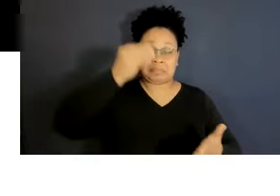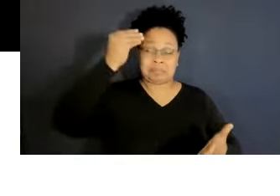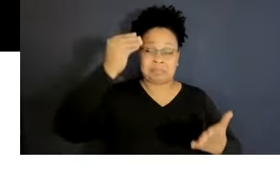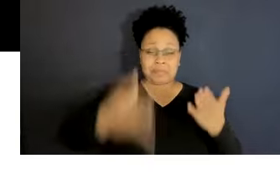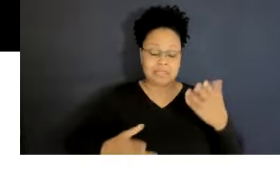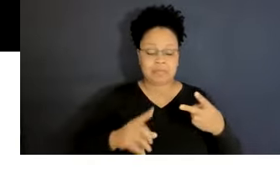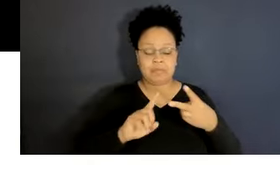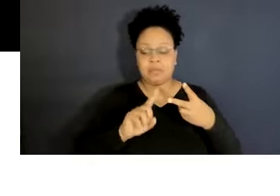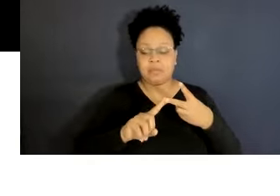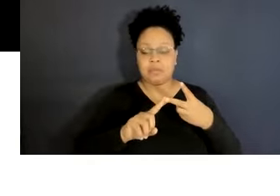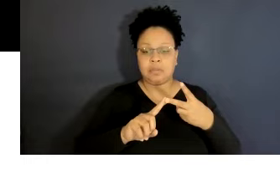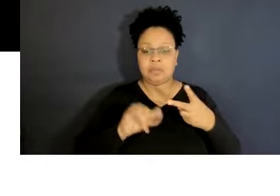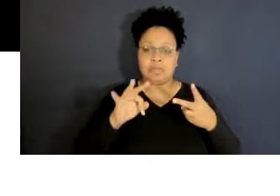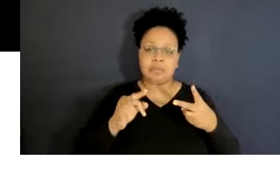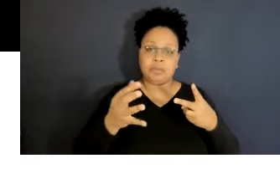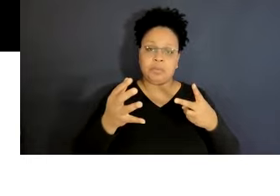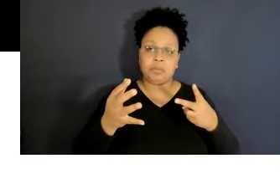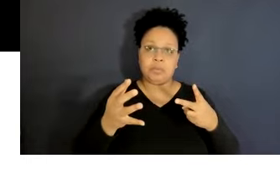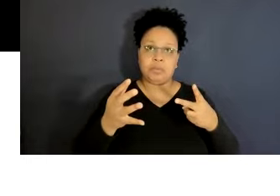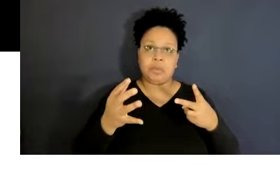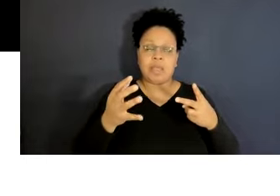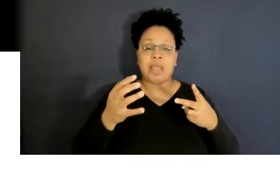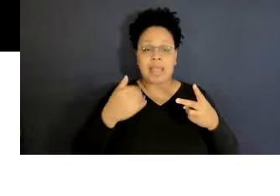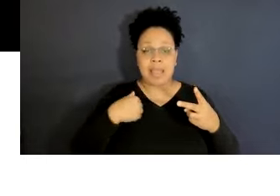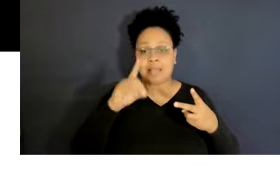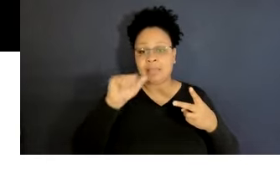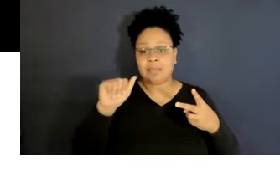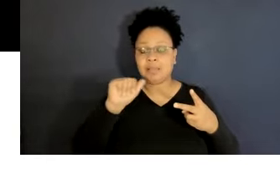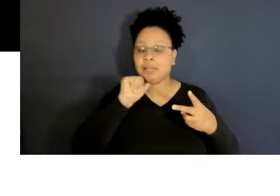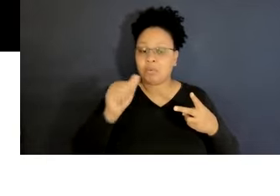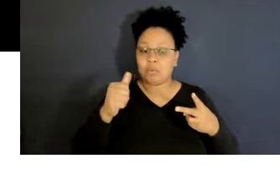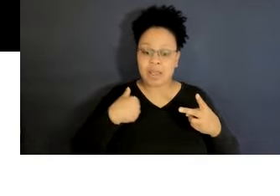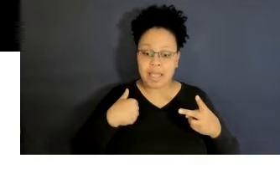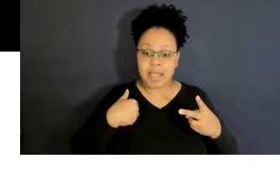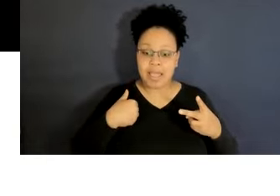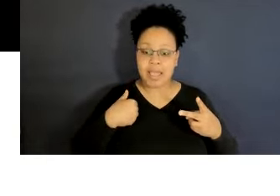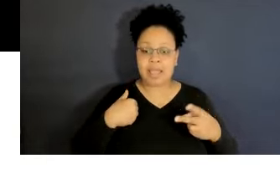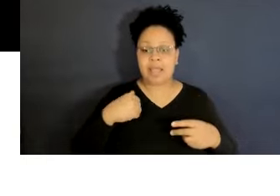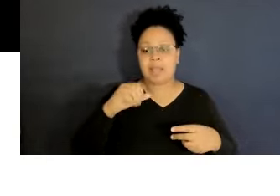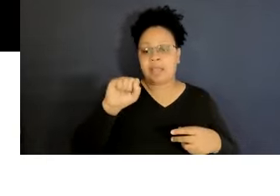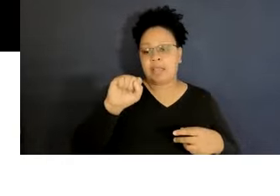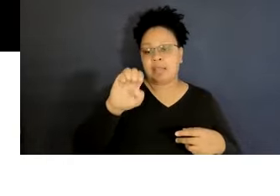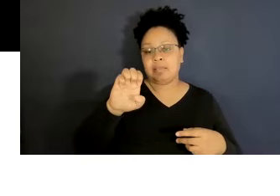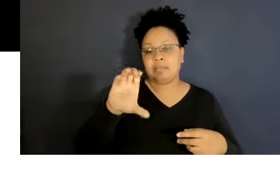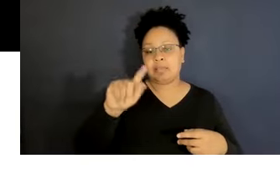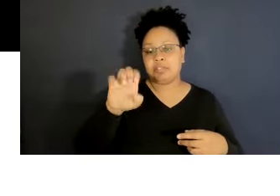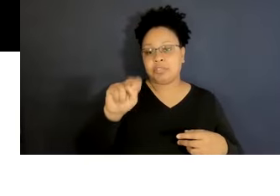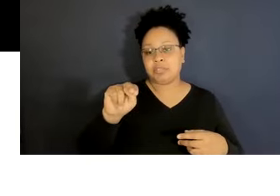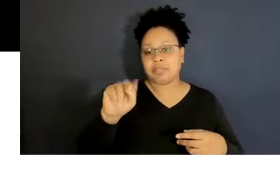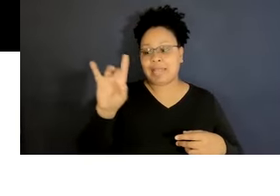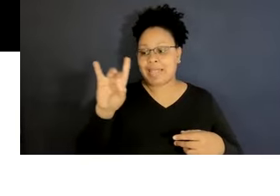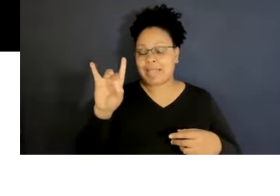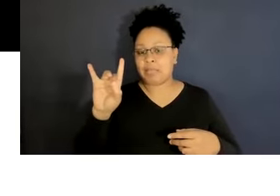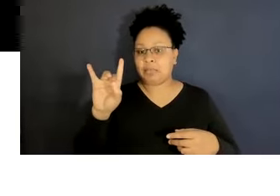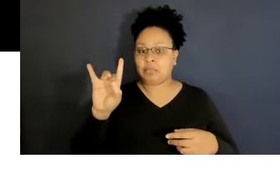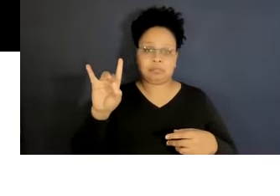Number two, if you are a person with a disability and you don't have Section 8, it costs you a lot. And